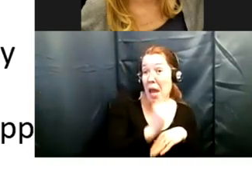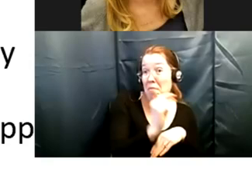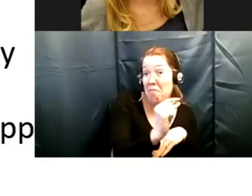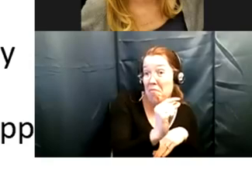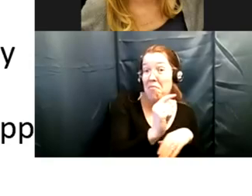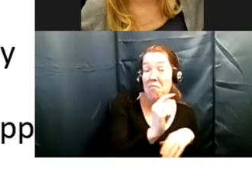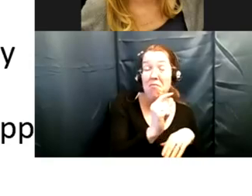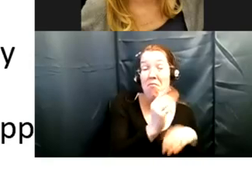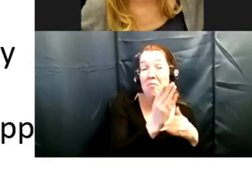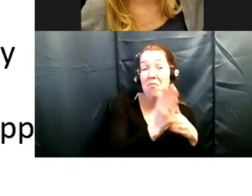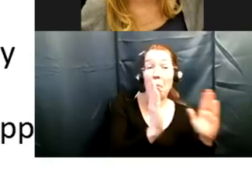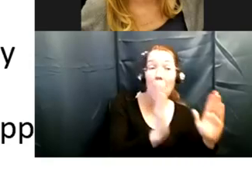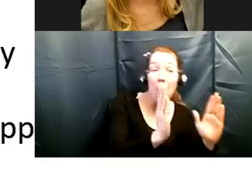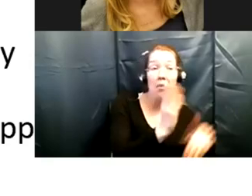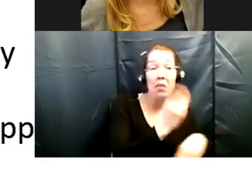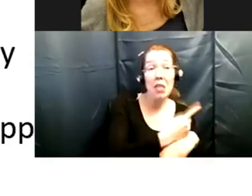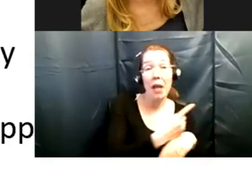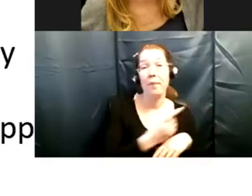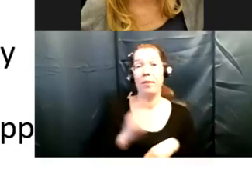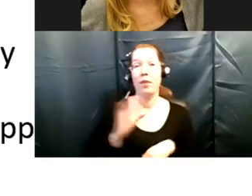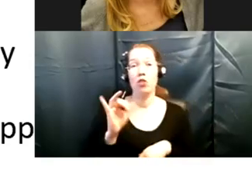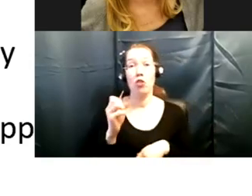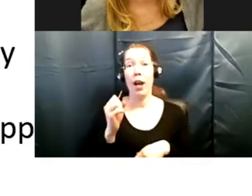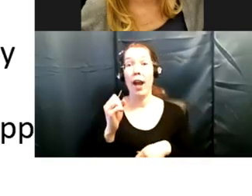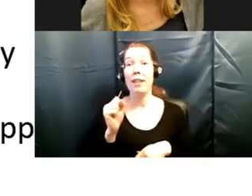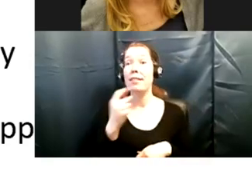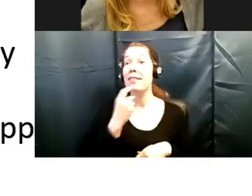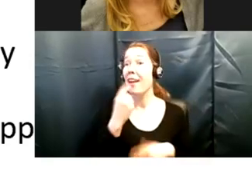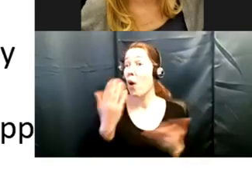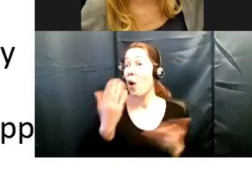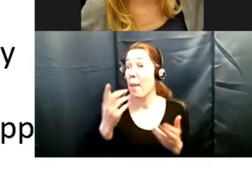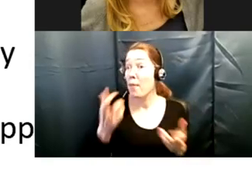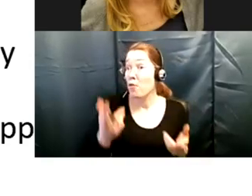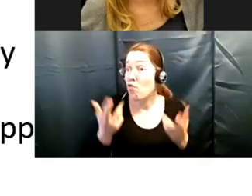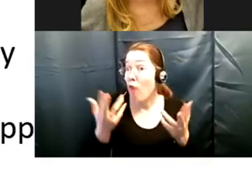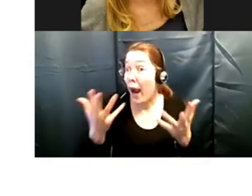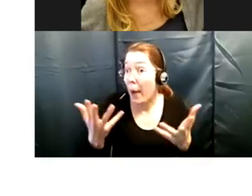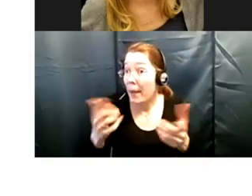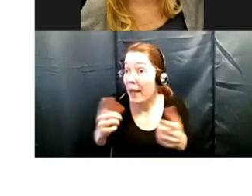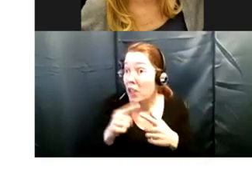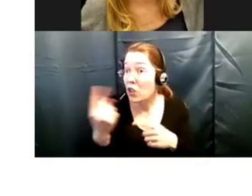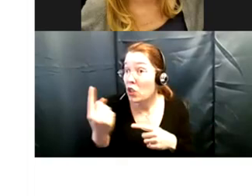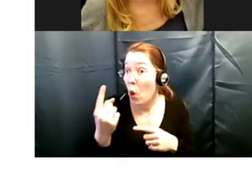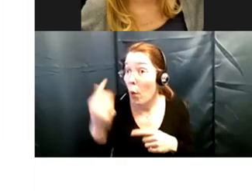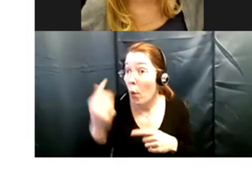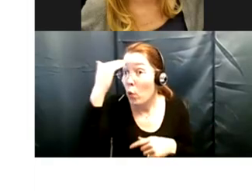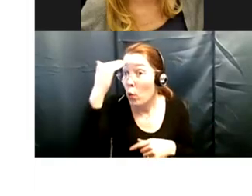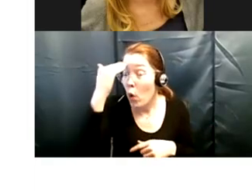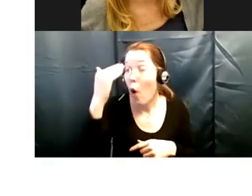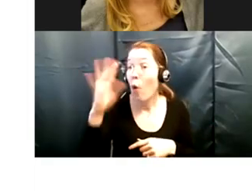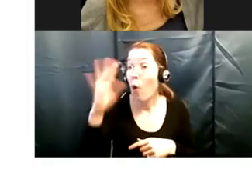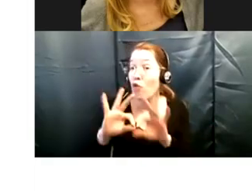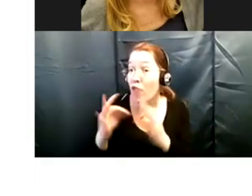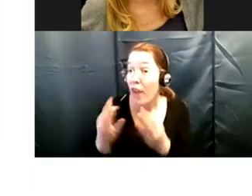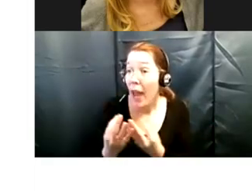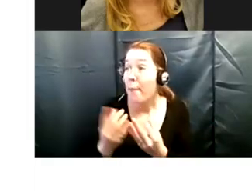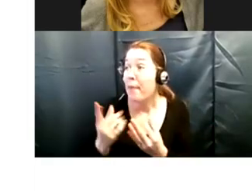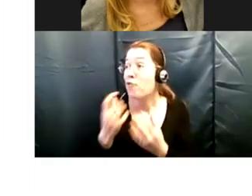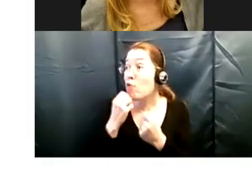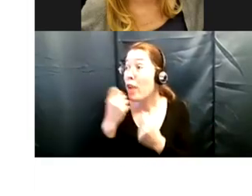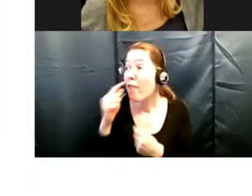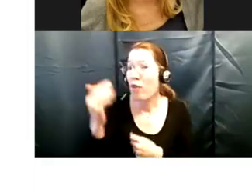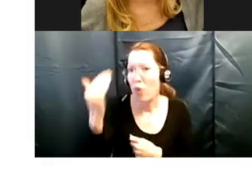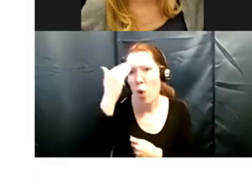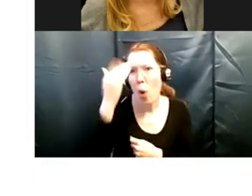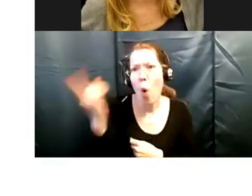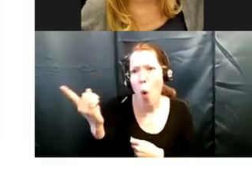that. Or would you recommend it to somebody in your family or a loved one? Right.